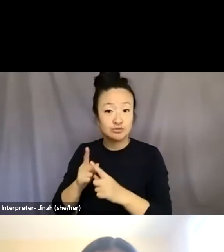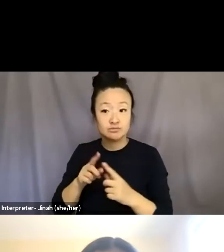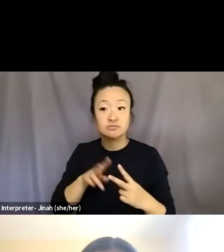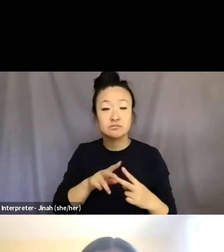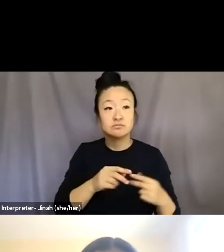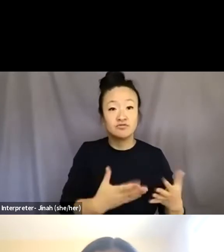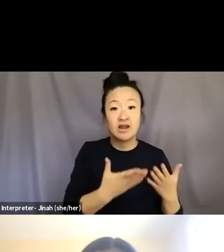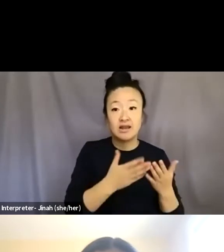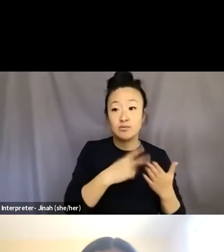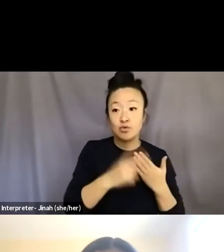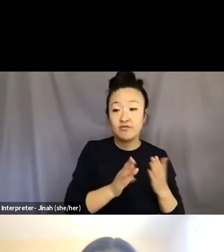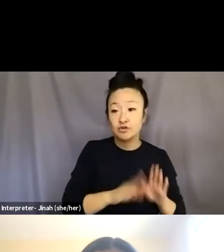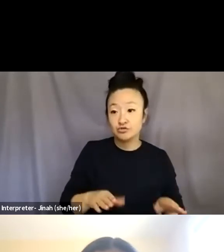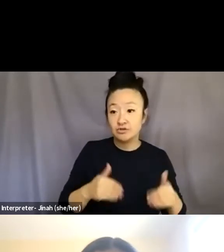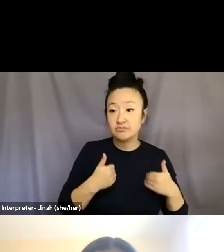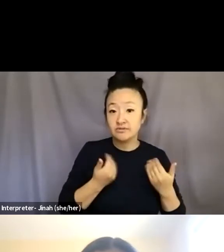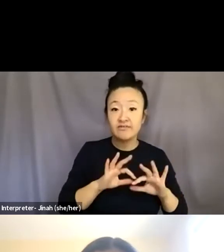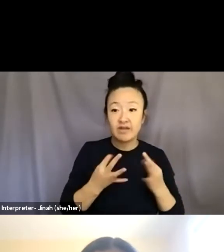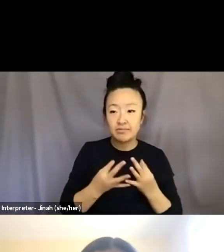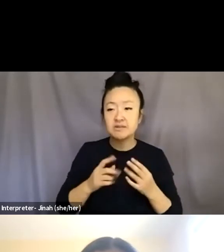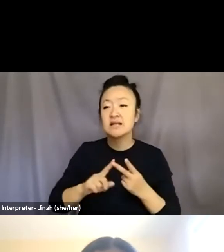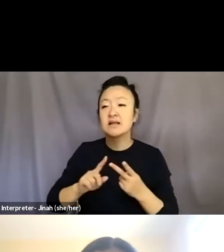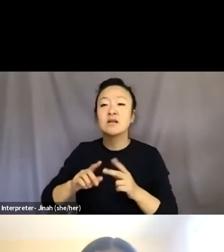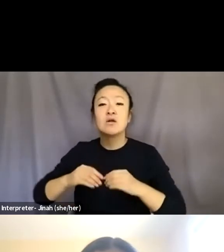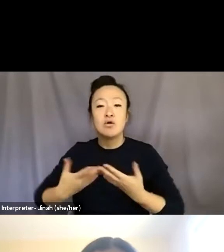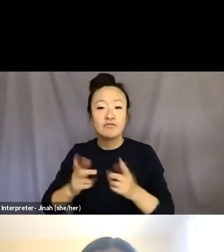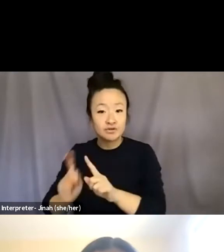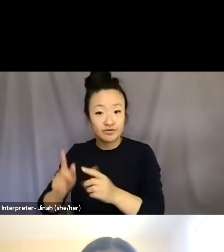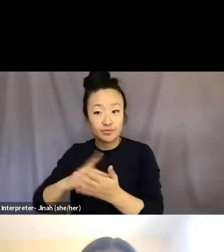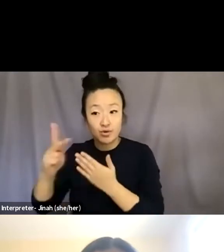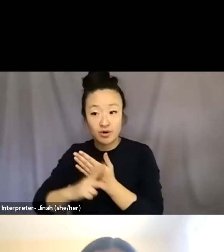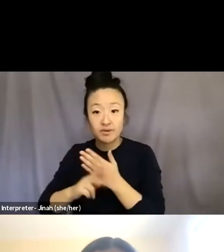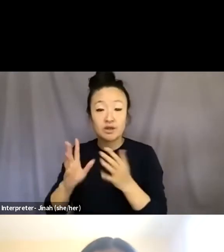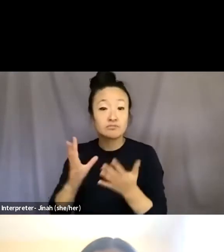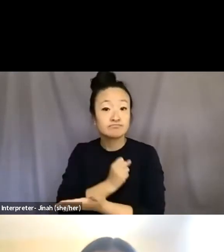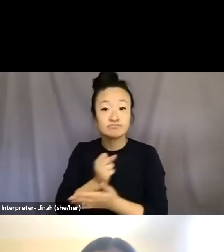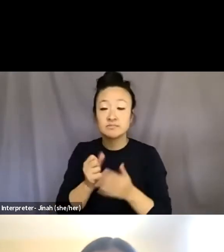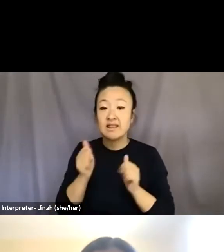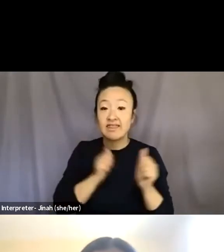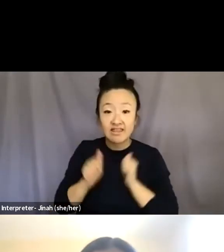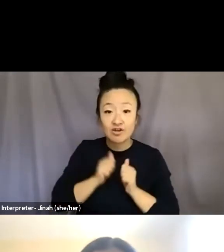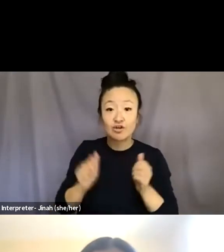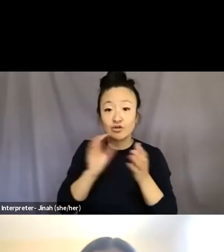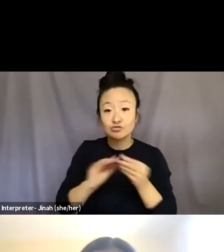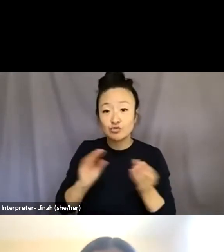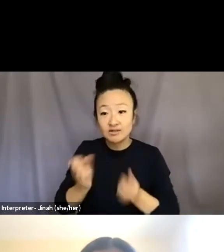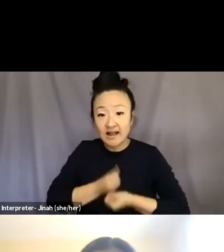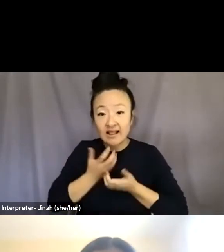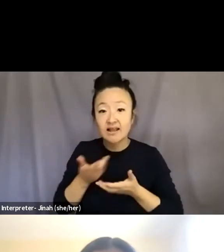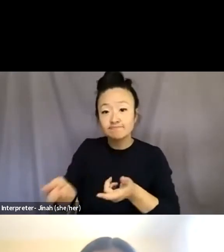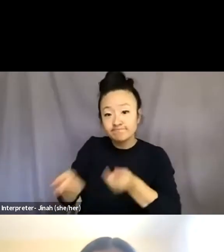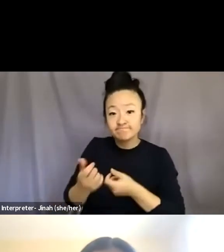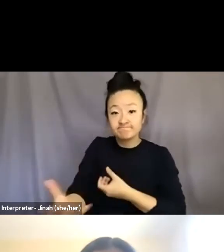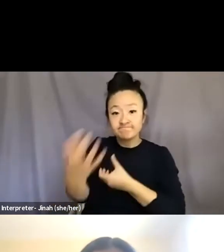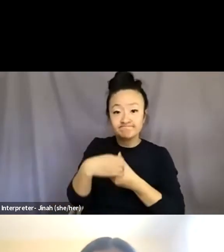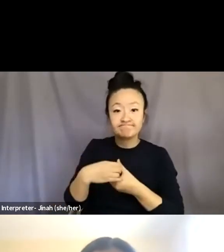as offering a wide range of educational programming, all using the tools of theater and storytelling to engage young people in learning